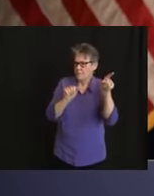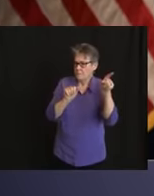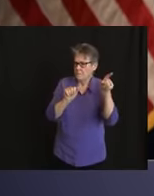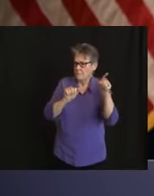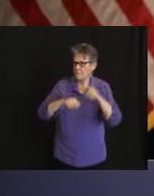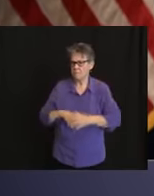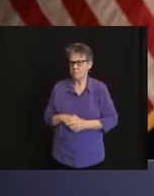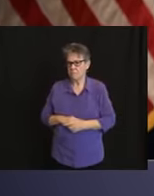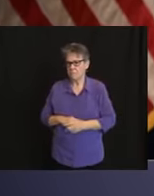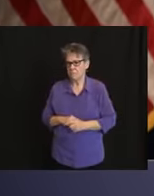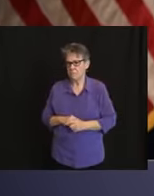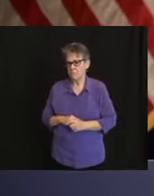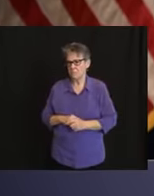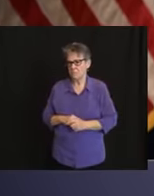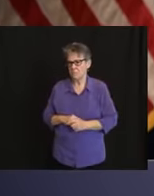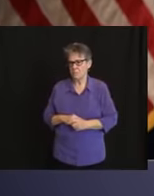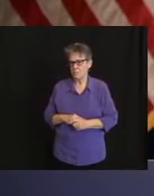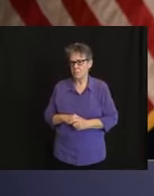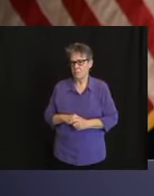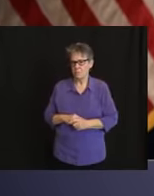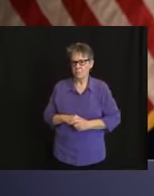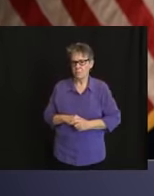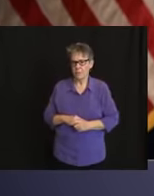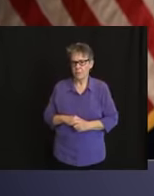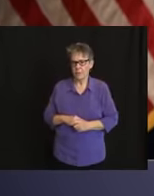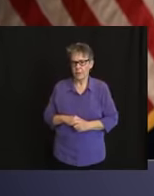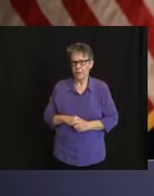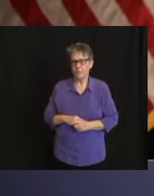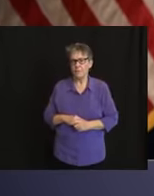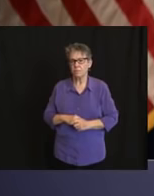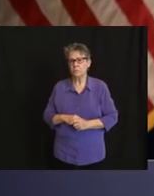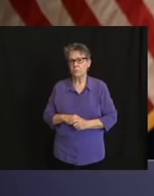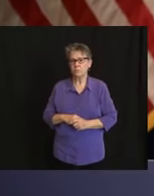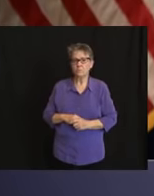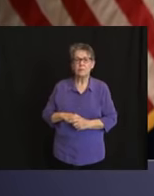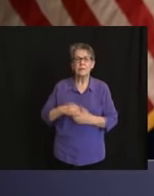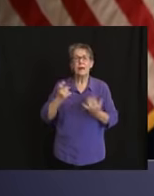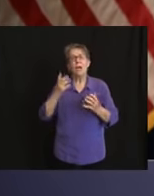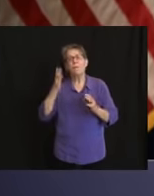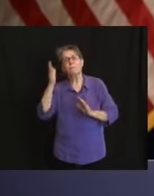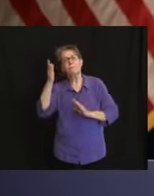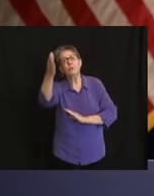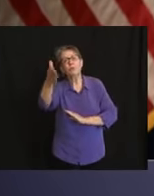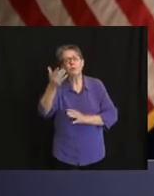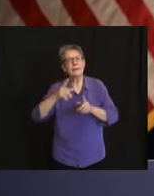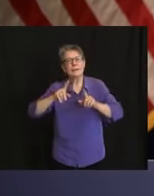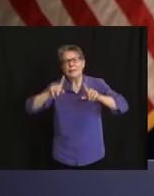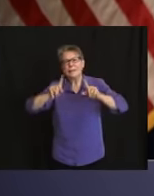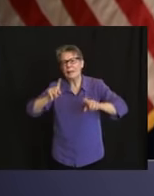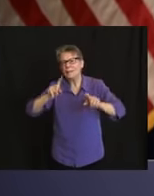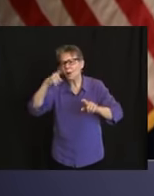the road toward what it needs to look like for a reopening is something that we're reviewing from top to bottom. So,